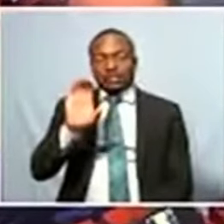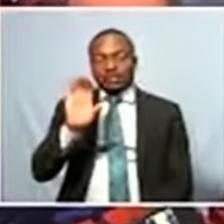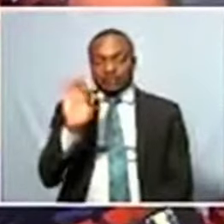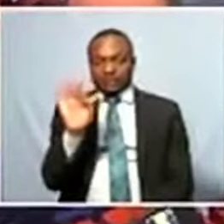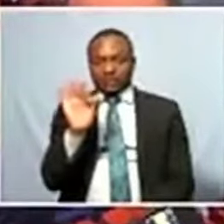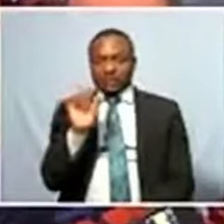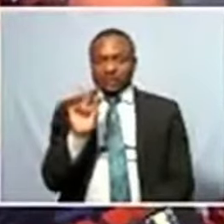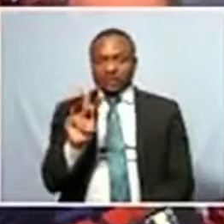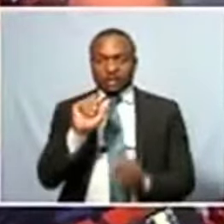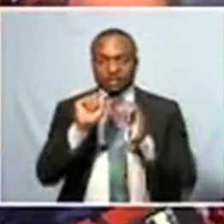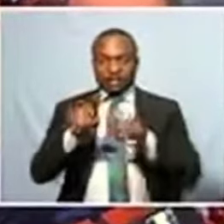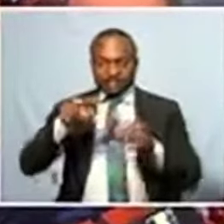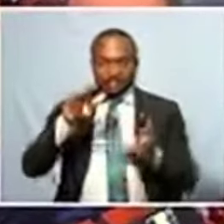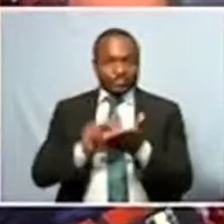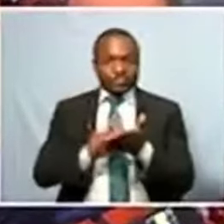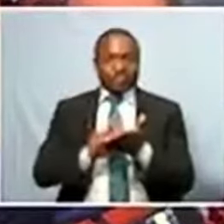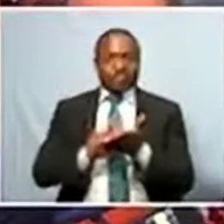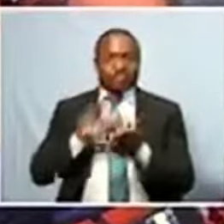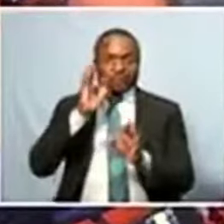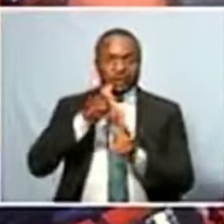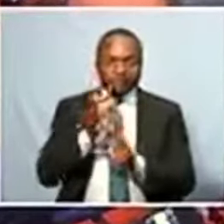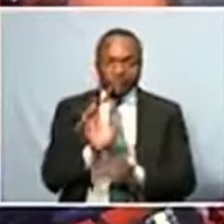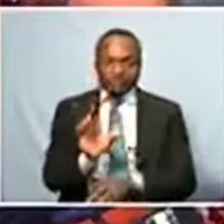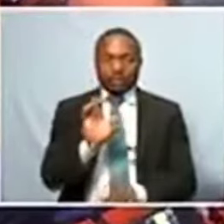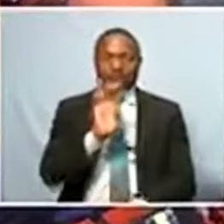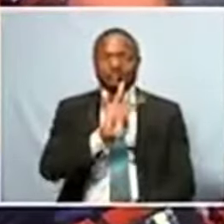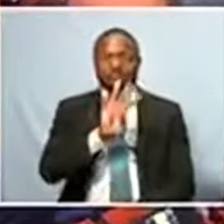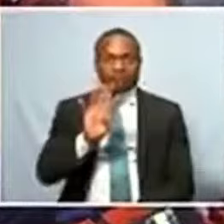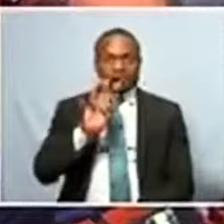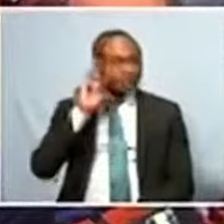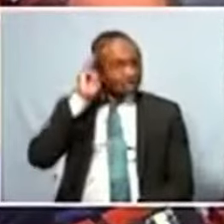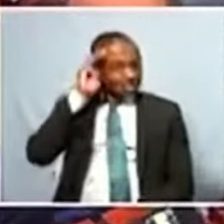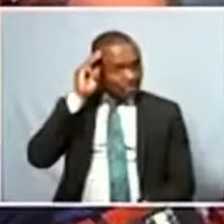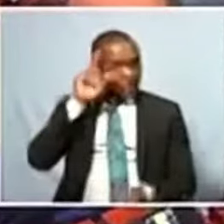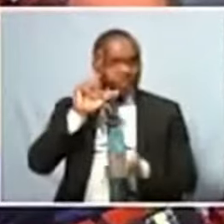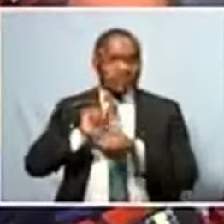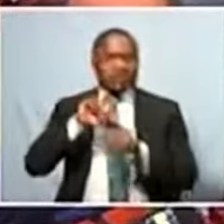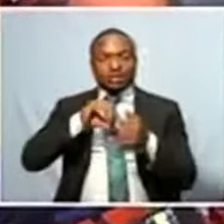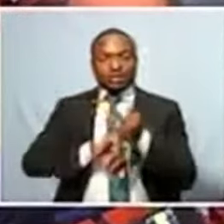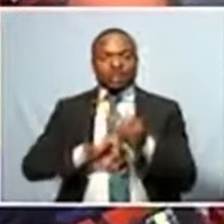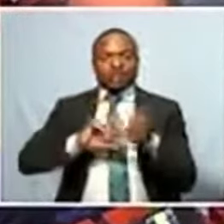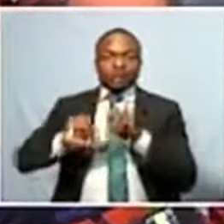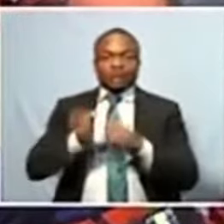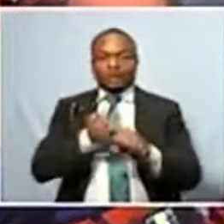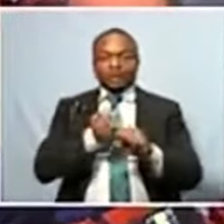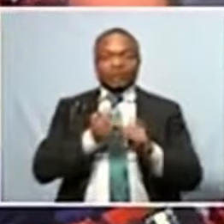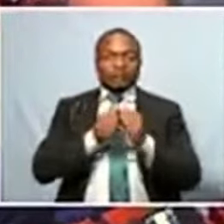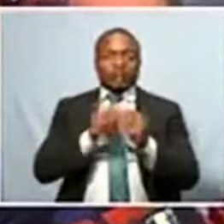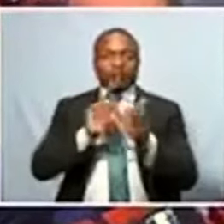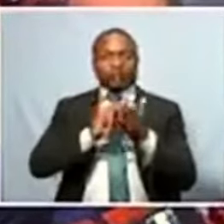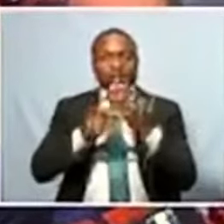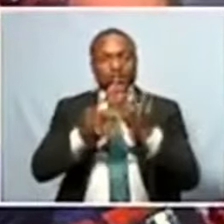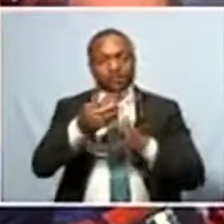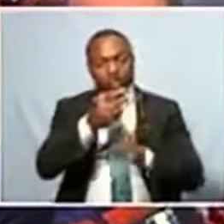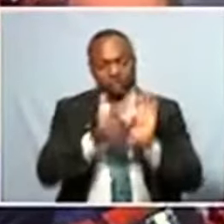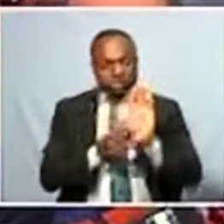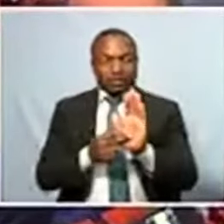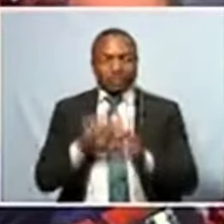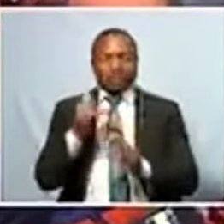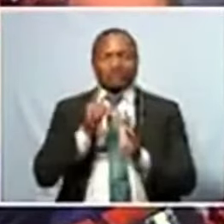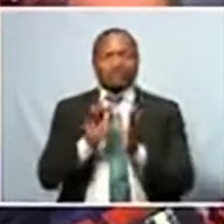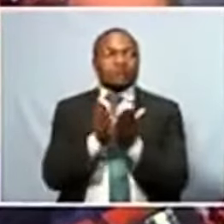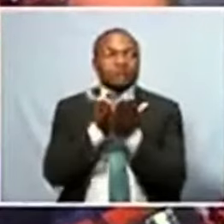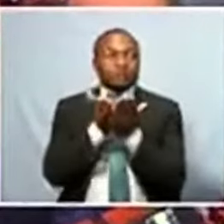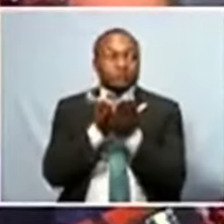97,990,919 kwacha be approved in respect of head 44, Ministry of Labor and Social Security, in line with the programs as outlined in the